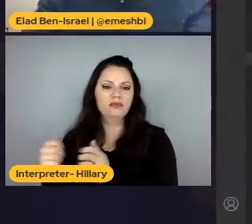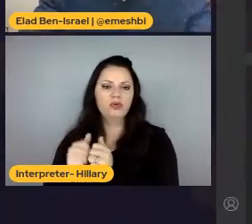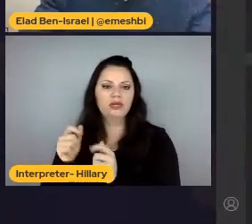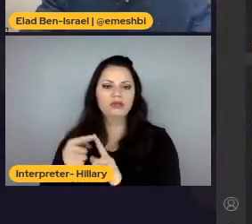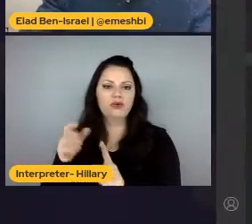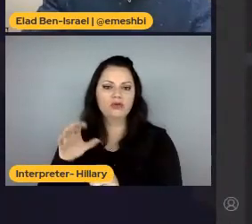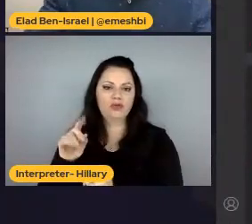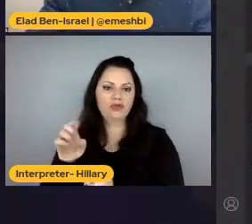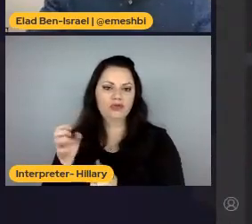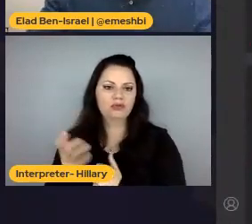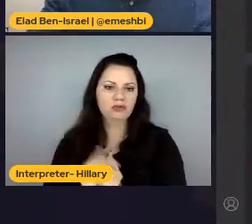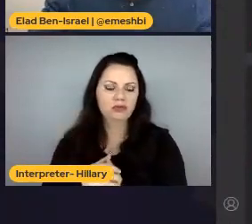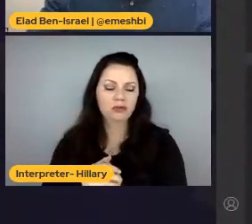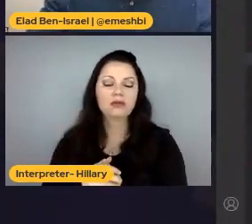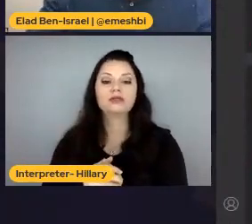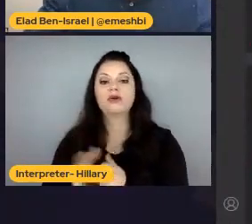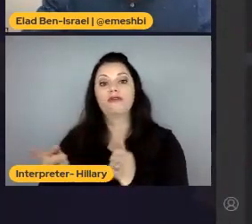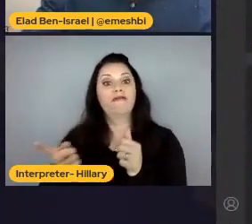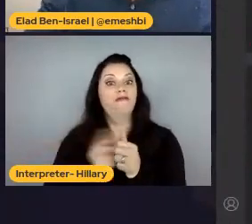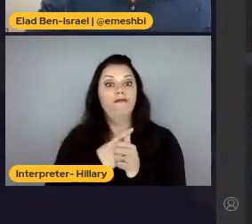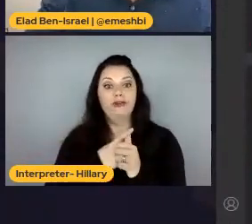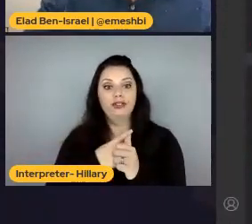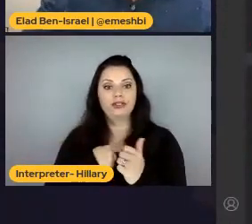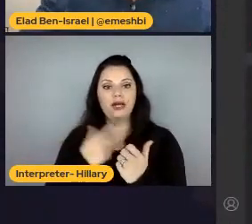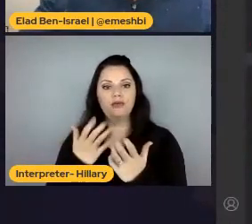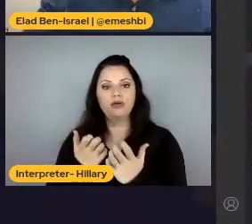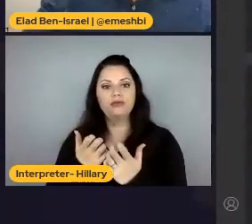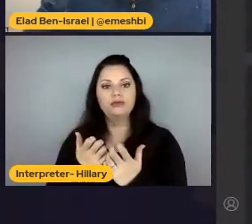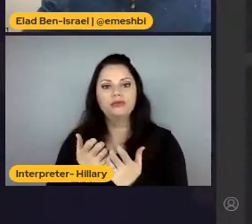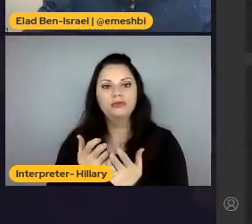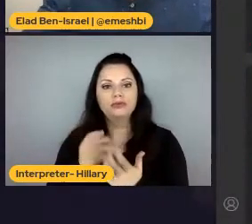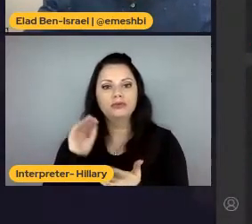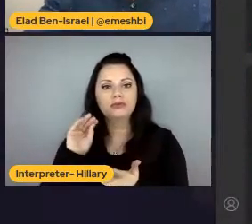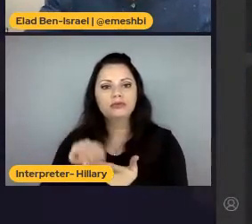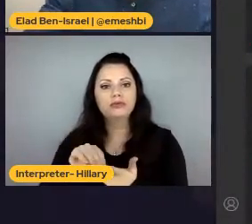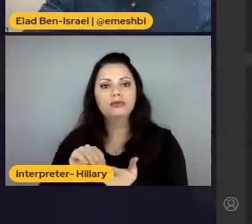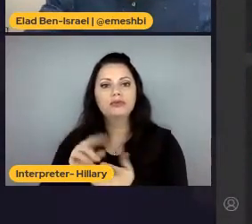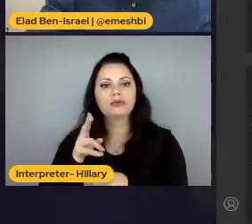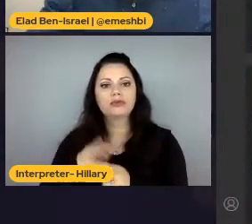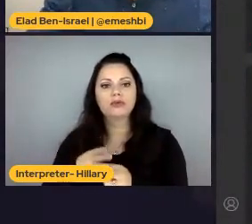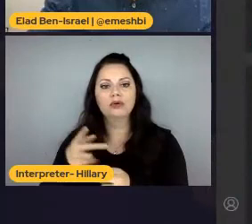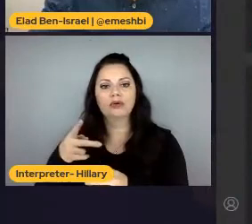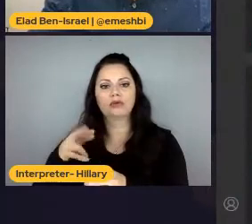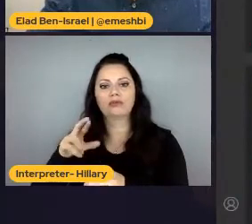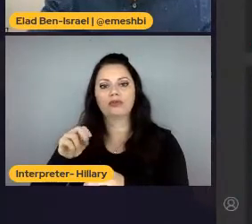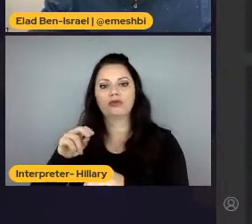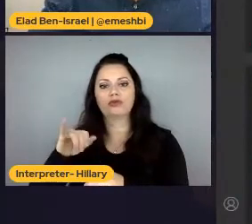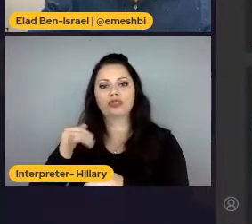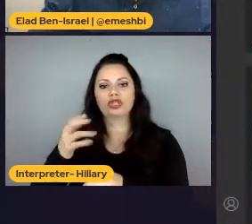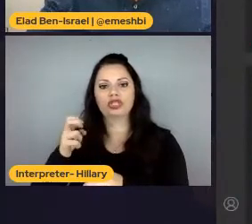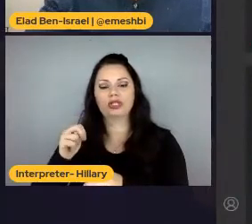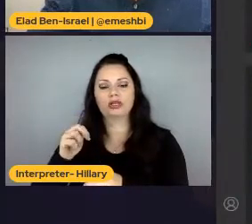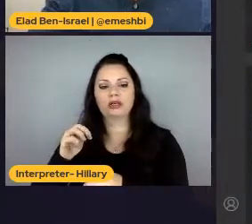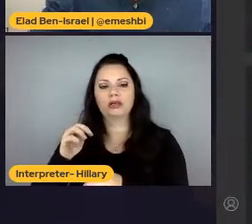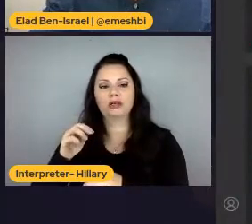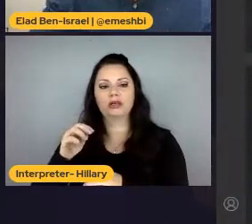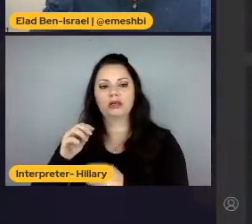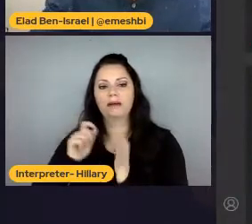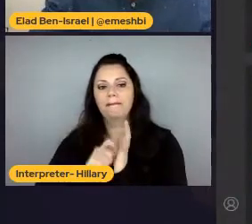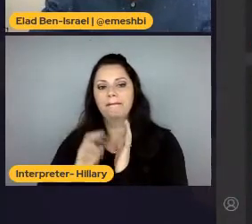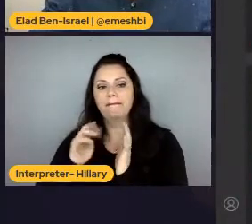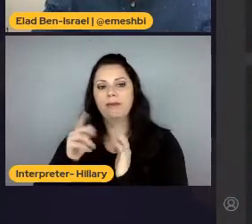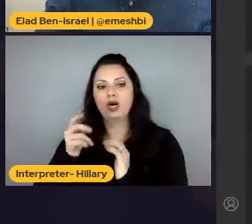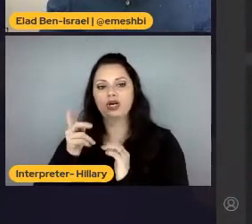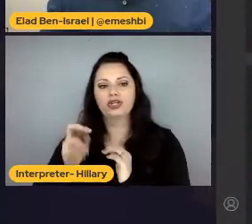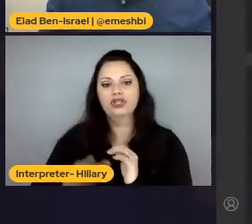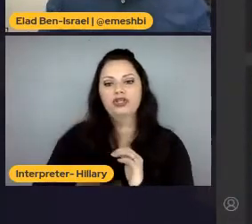code. And so the first thing that I want to emit here is actually what we call the Projen marker. File-based